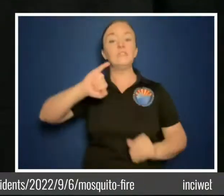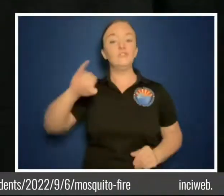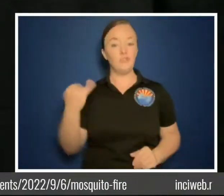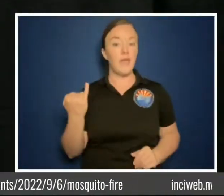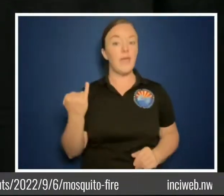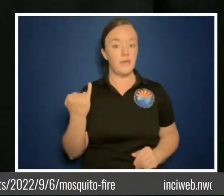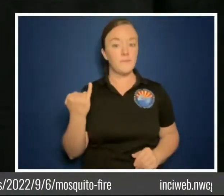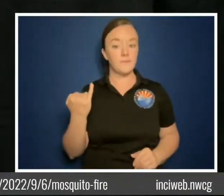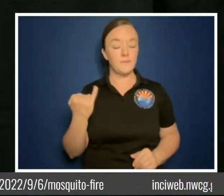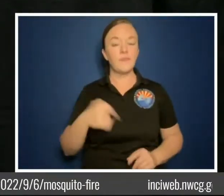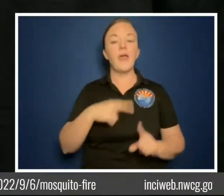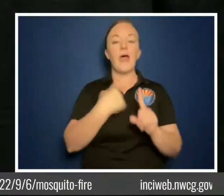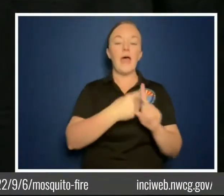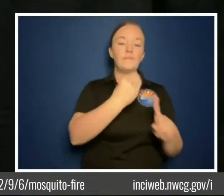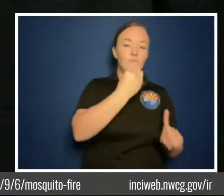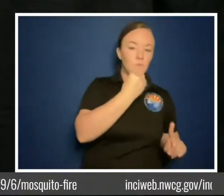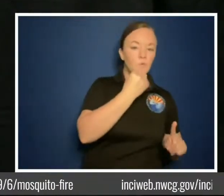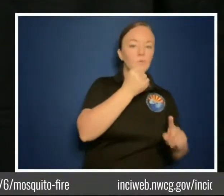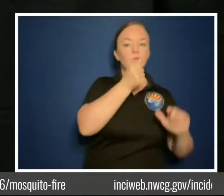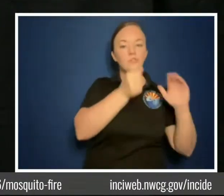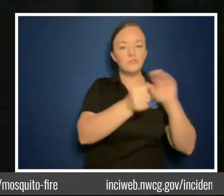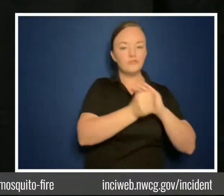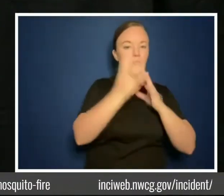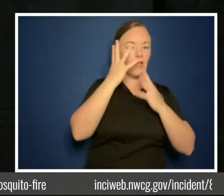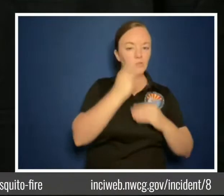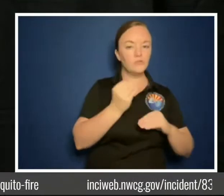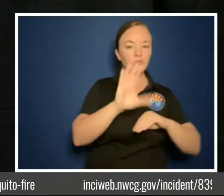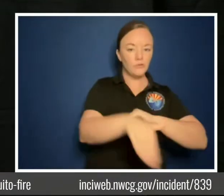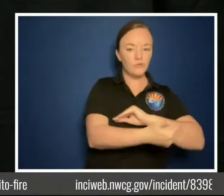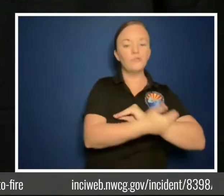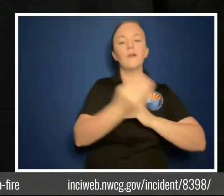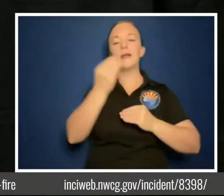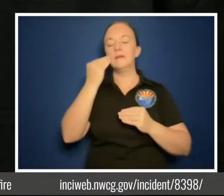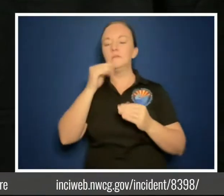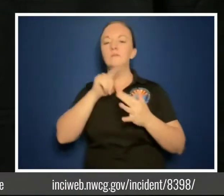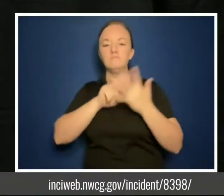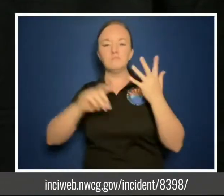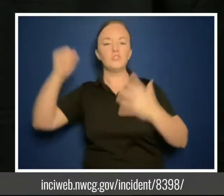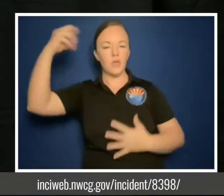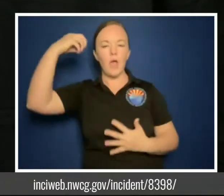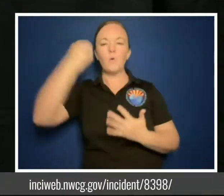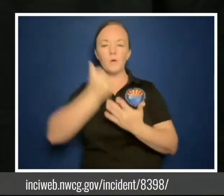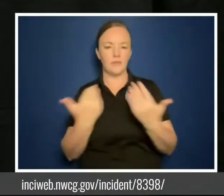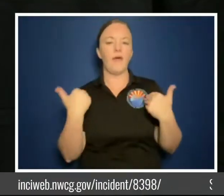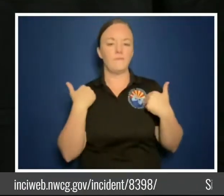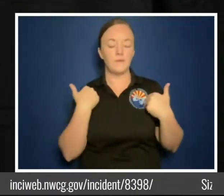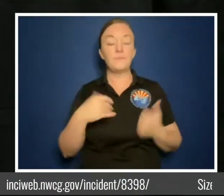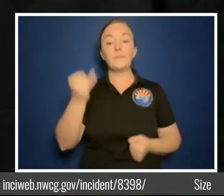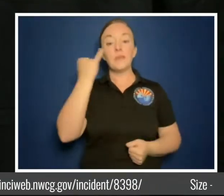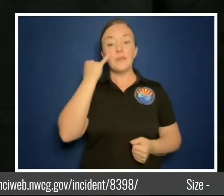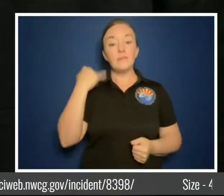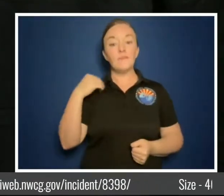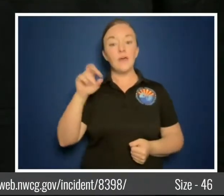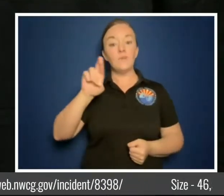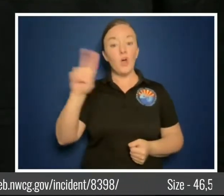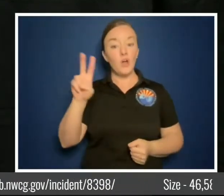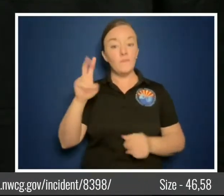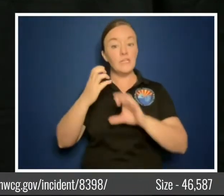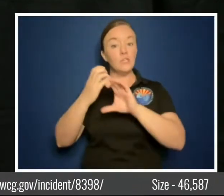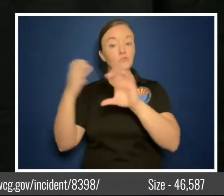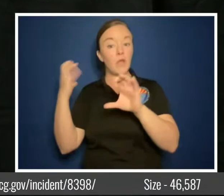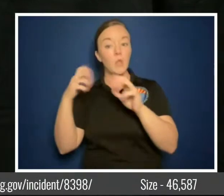feeding available. For those of you who have your RVs or your trailers with you and choose that option, we have a trailer